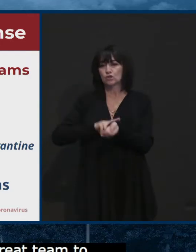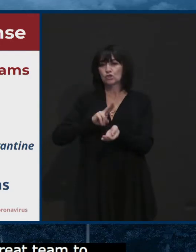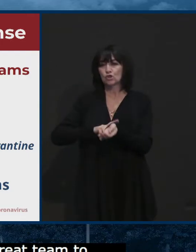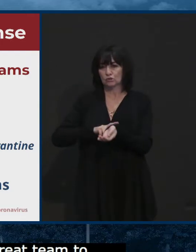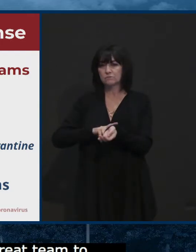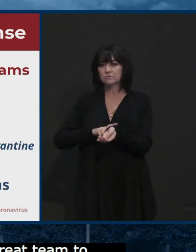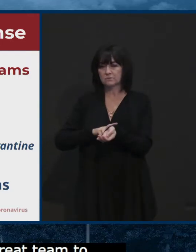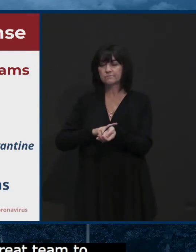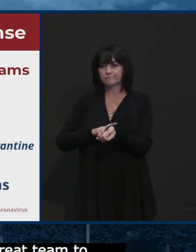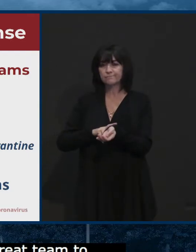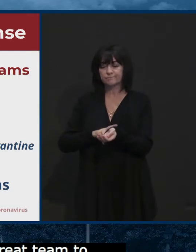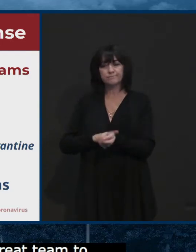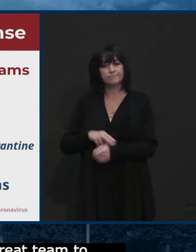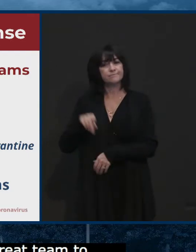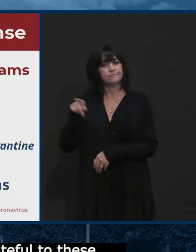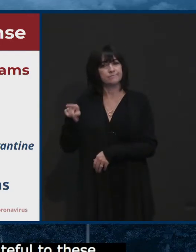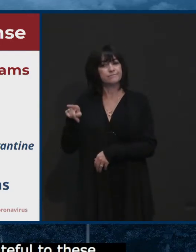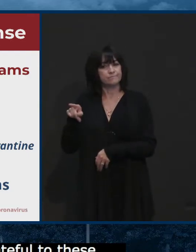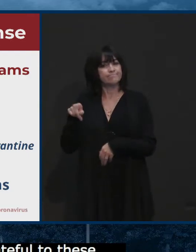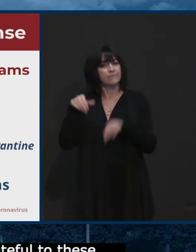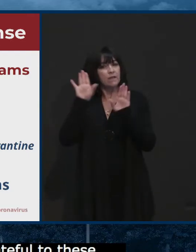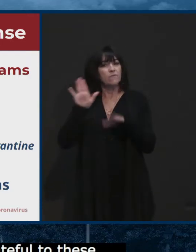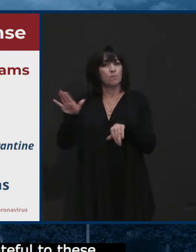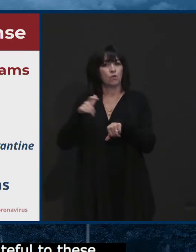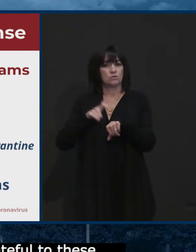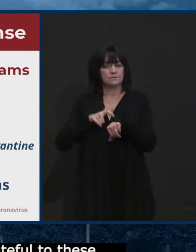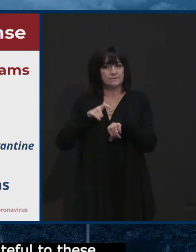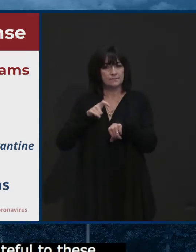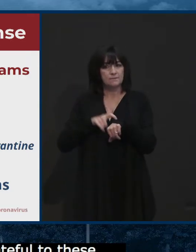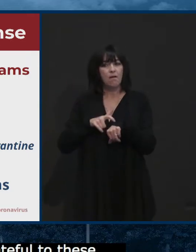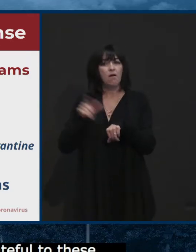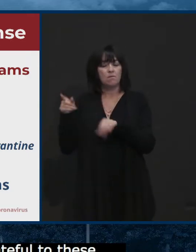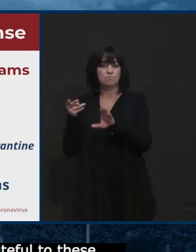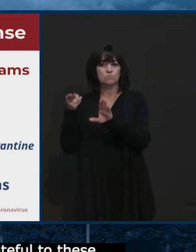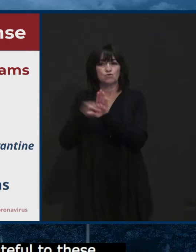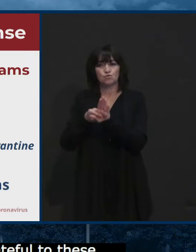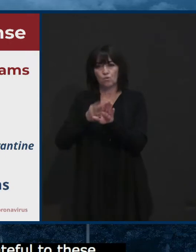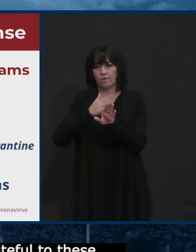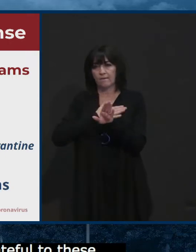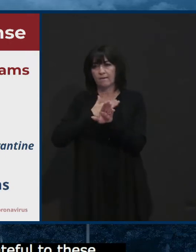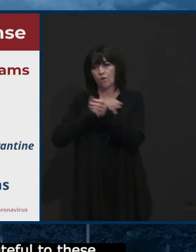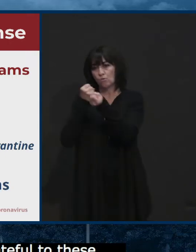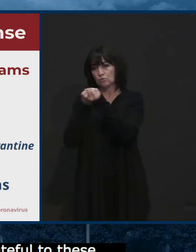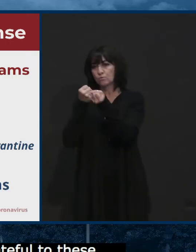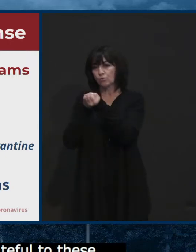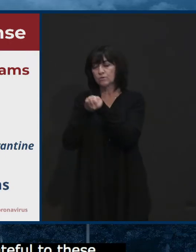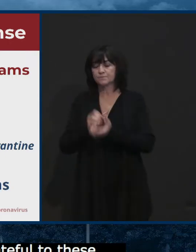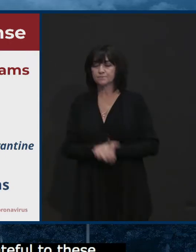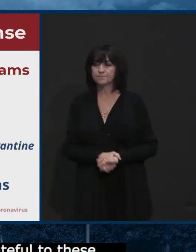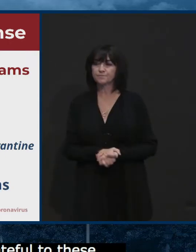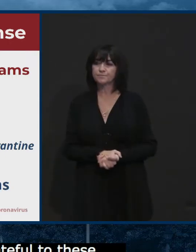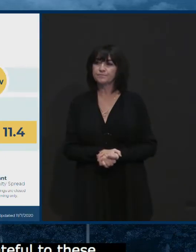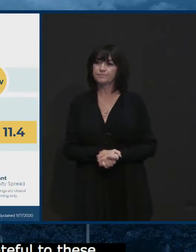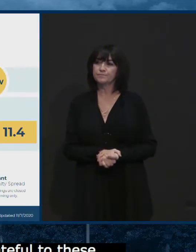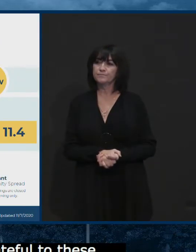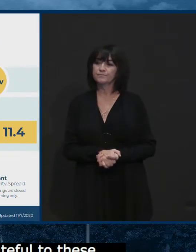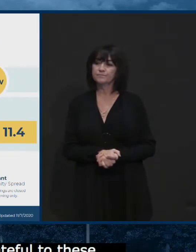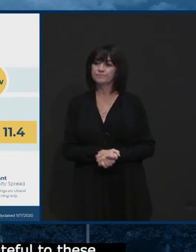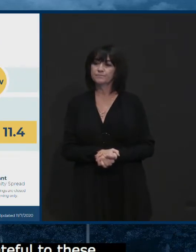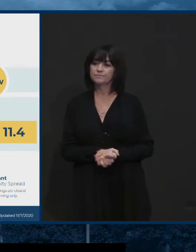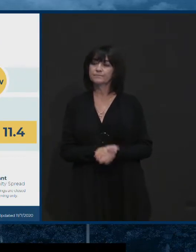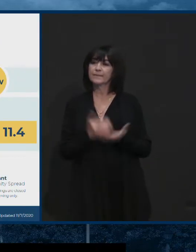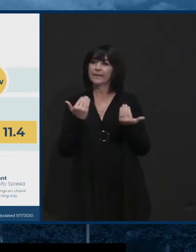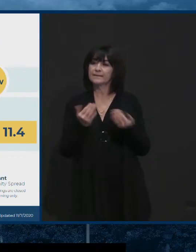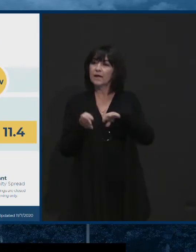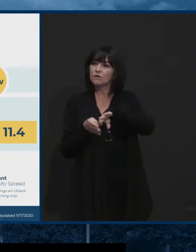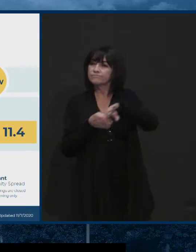sacrificing their time to be a part of our response here in Delaware. Let me do another